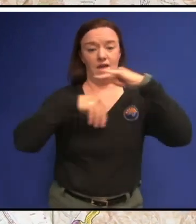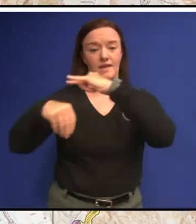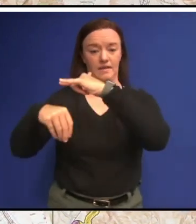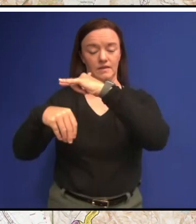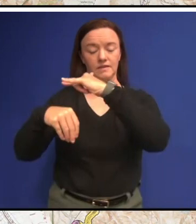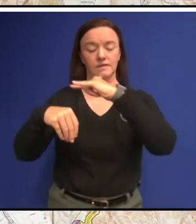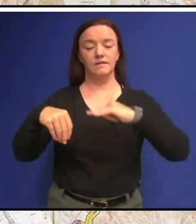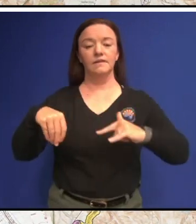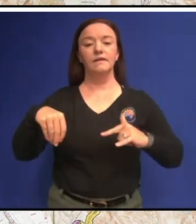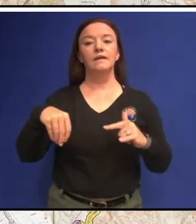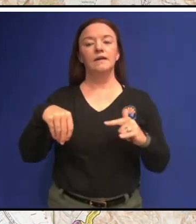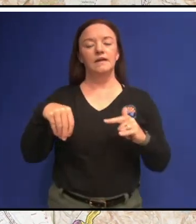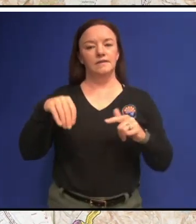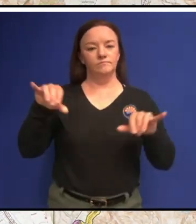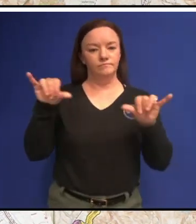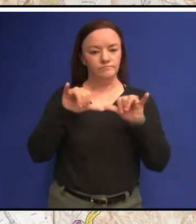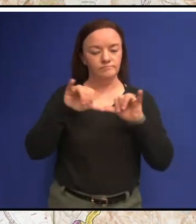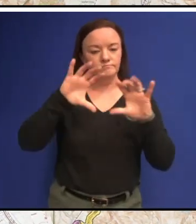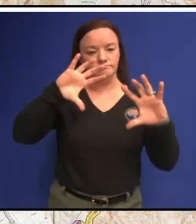at